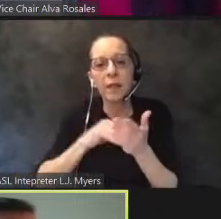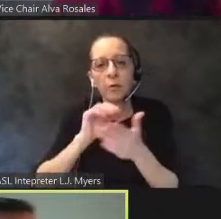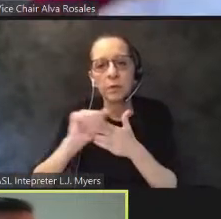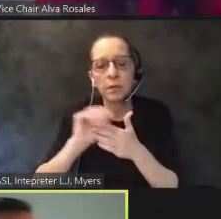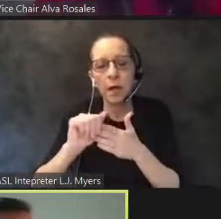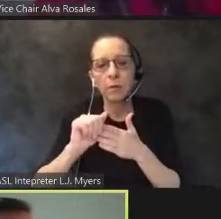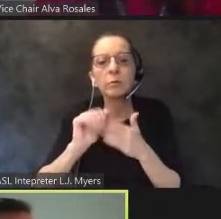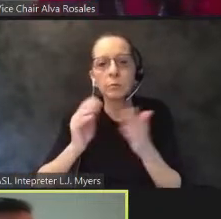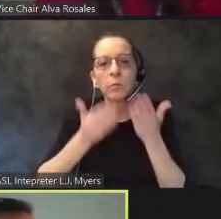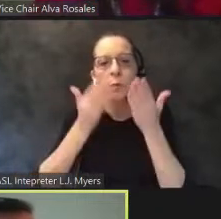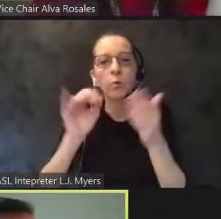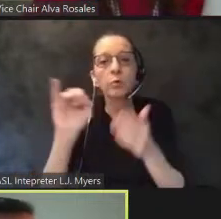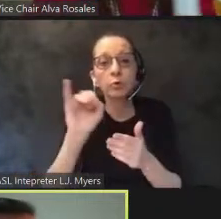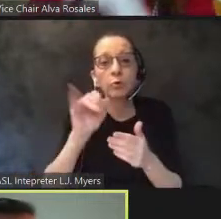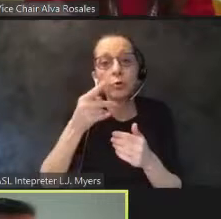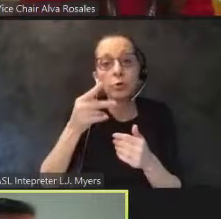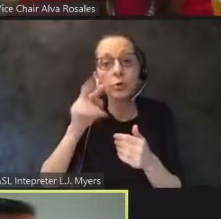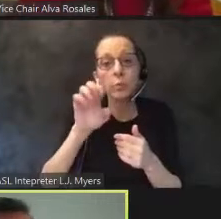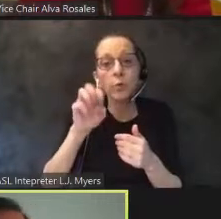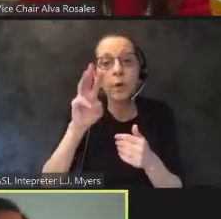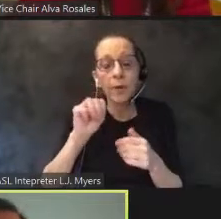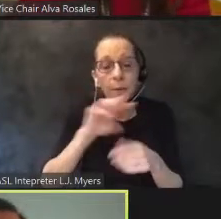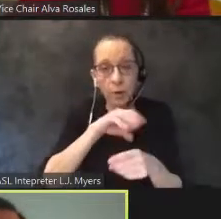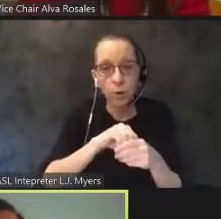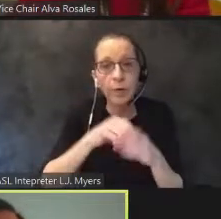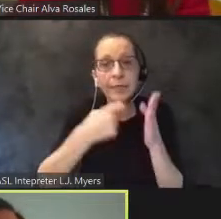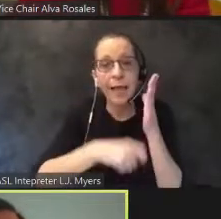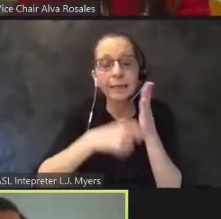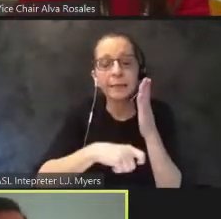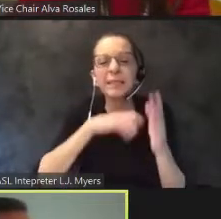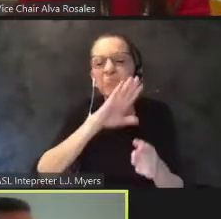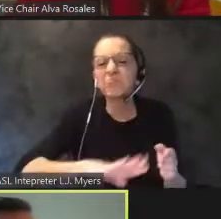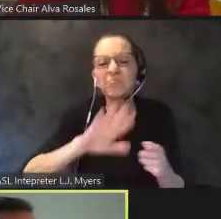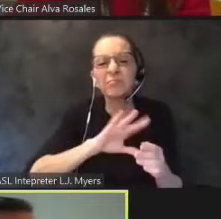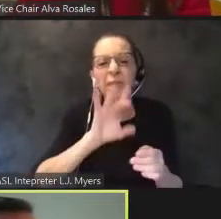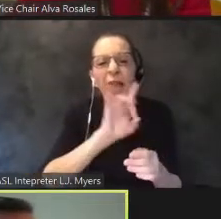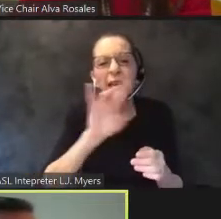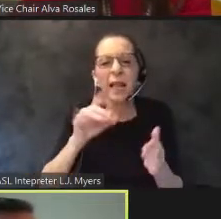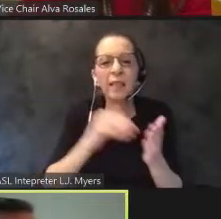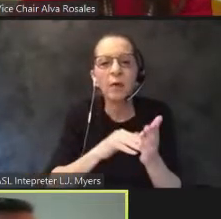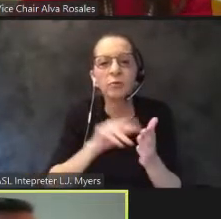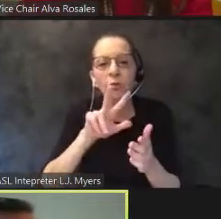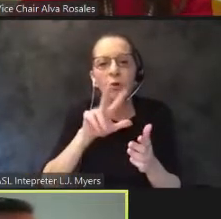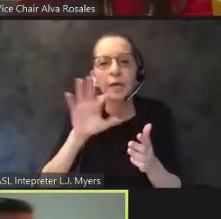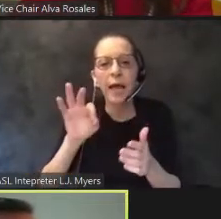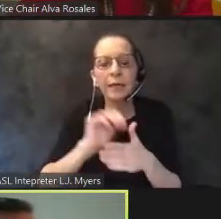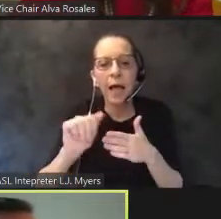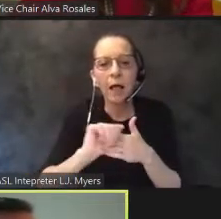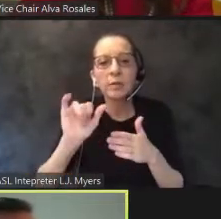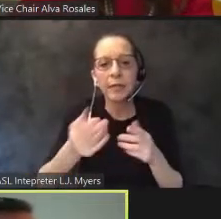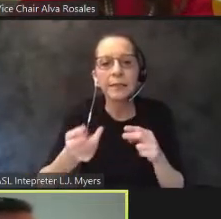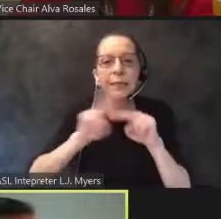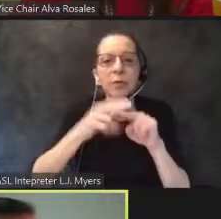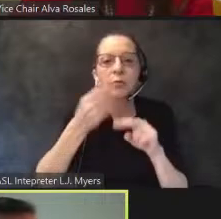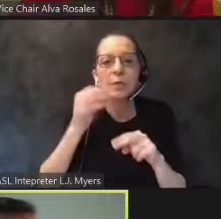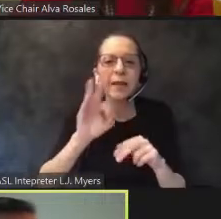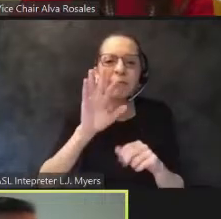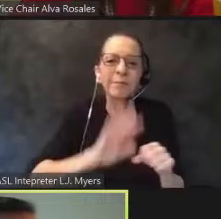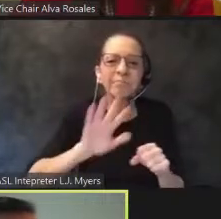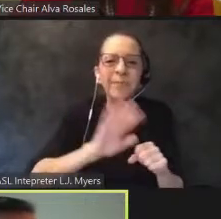the proposed insurance premium, including taxes, is approximately $88,039, which is an increase of